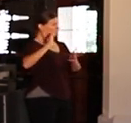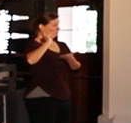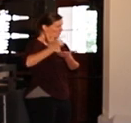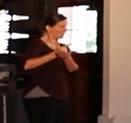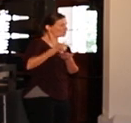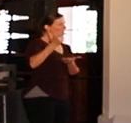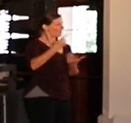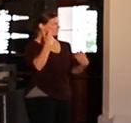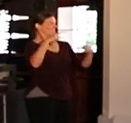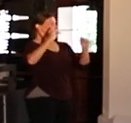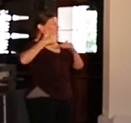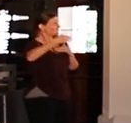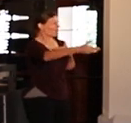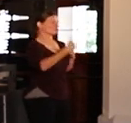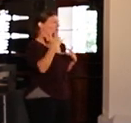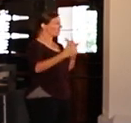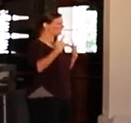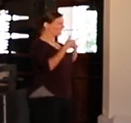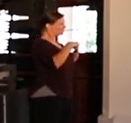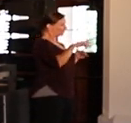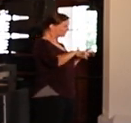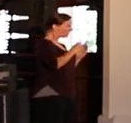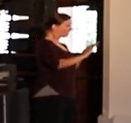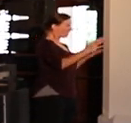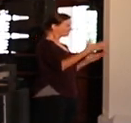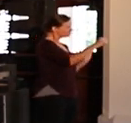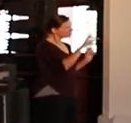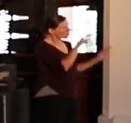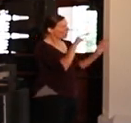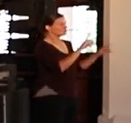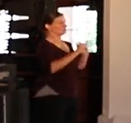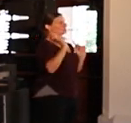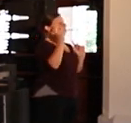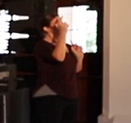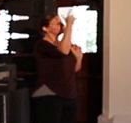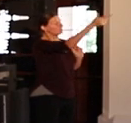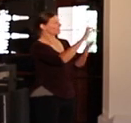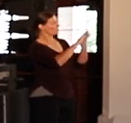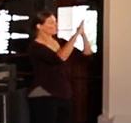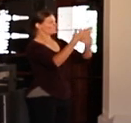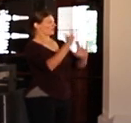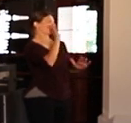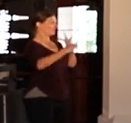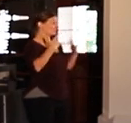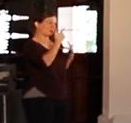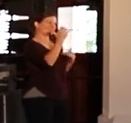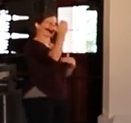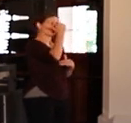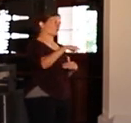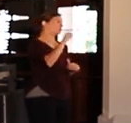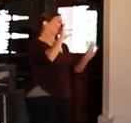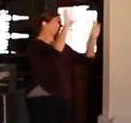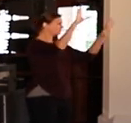I look forward to watching you not only as you arrive today, but where you will be in the future. Because I know that it's going to be